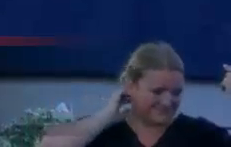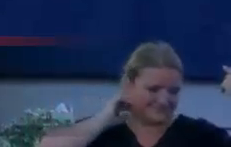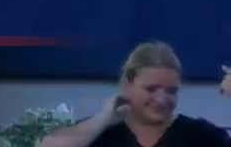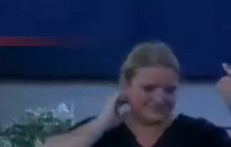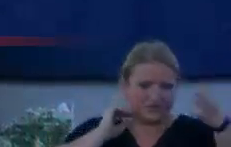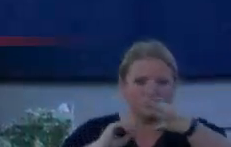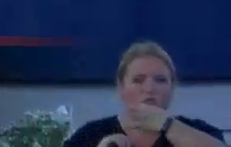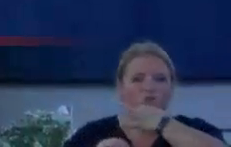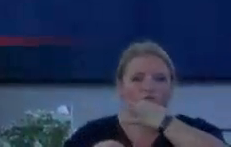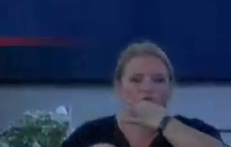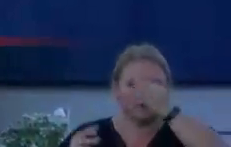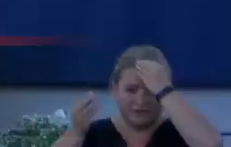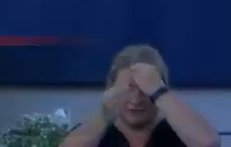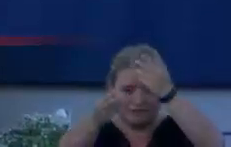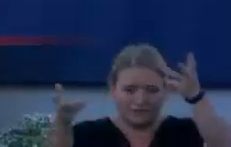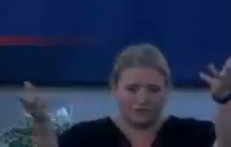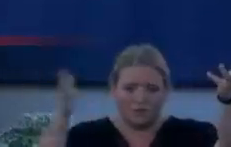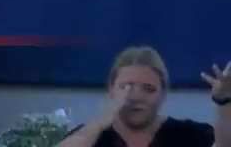announcement, parents.